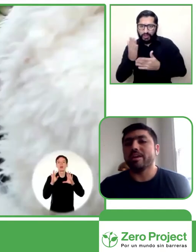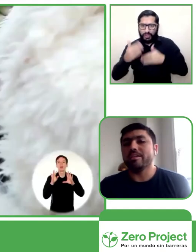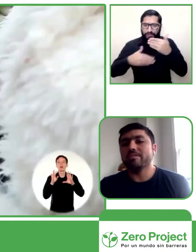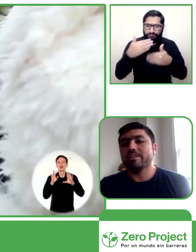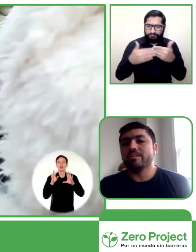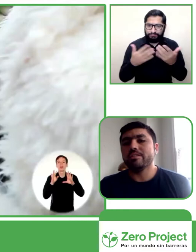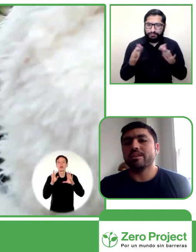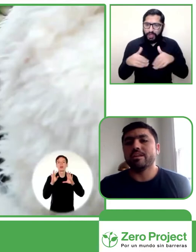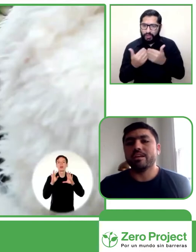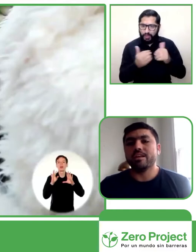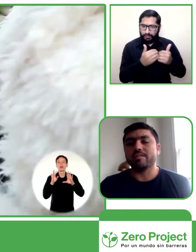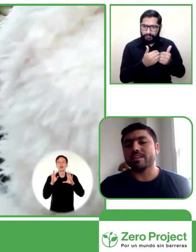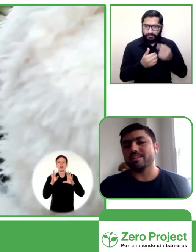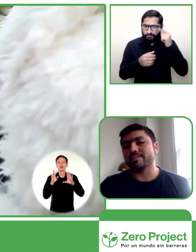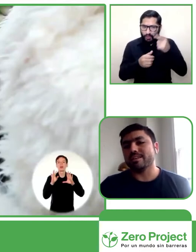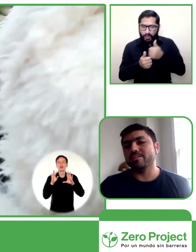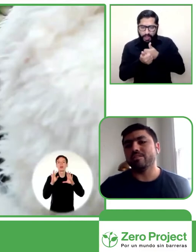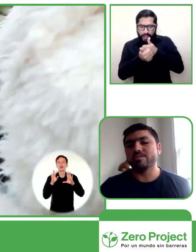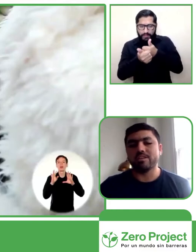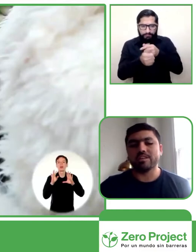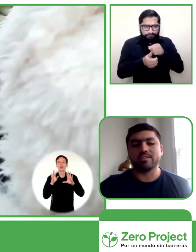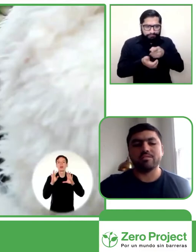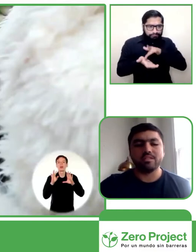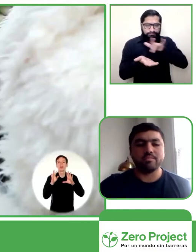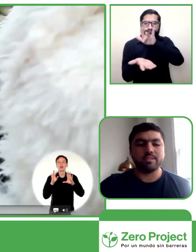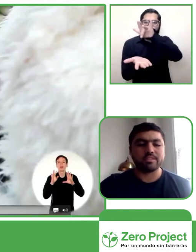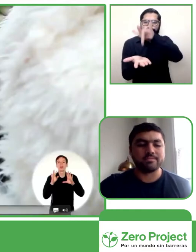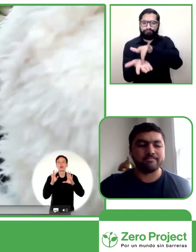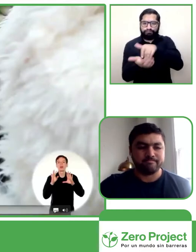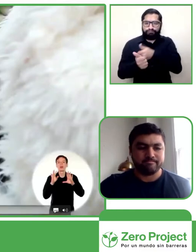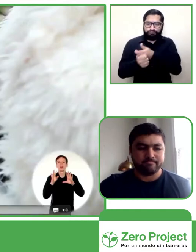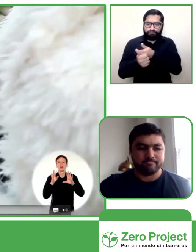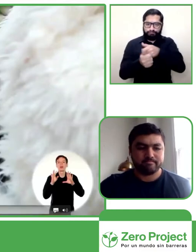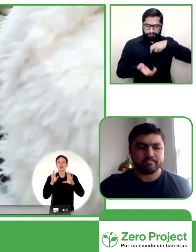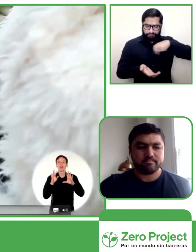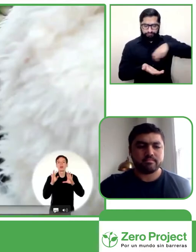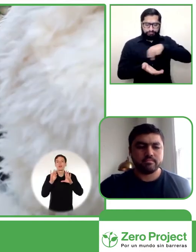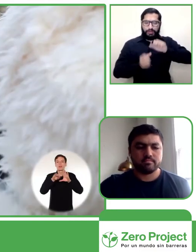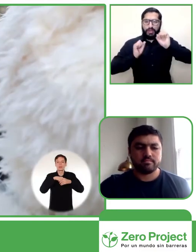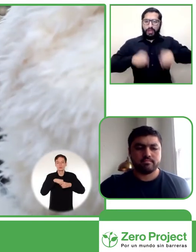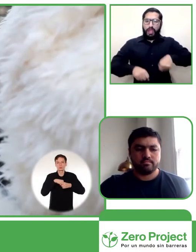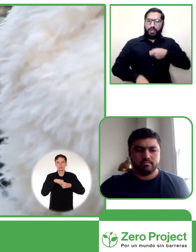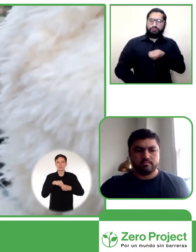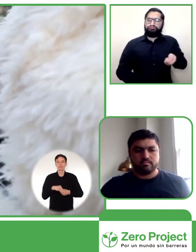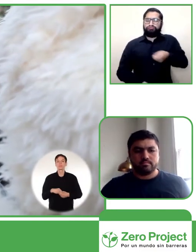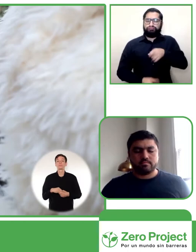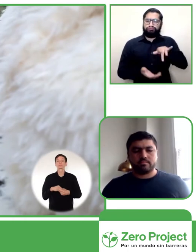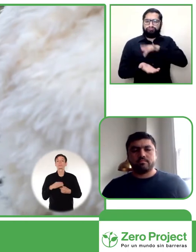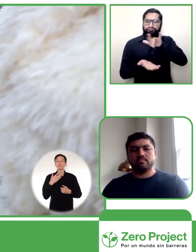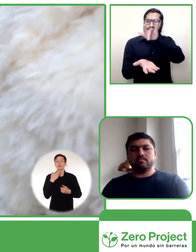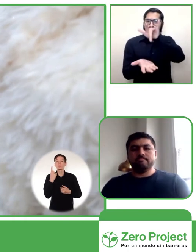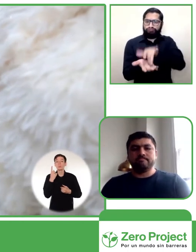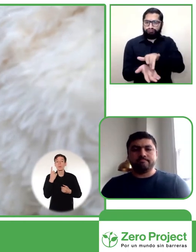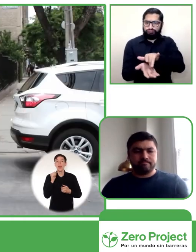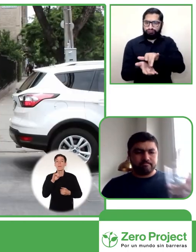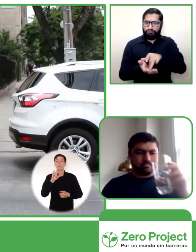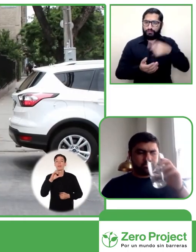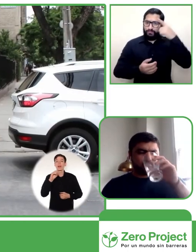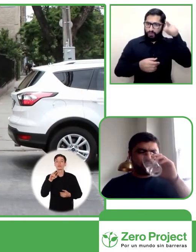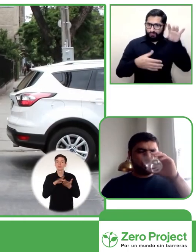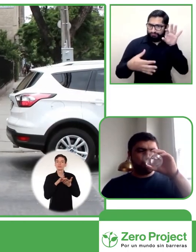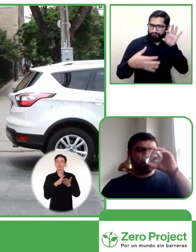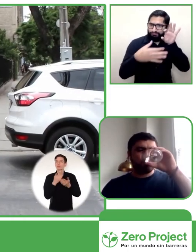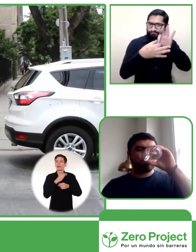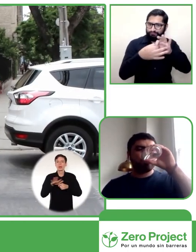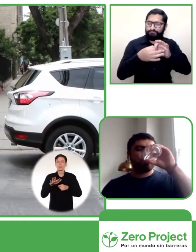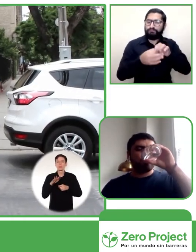This is an app that allows them to go through the city. And now we'll show you a video. Lazarillo is a